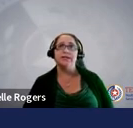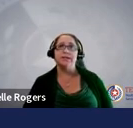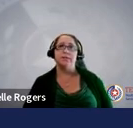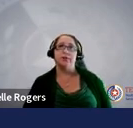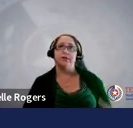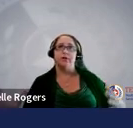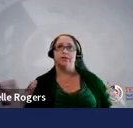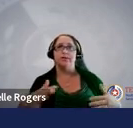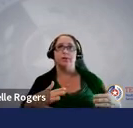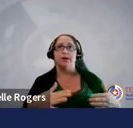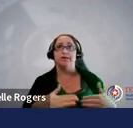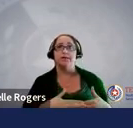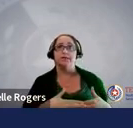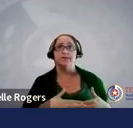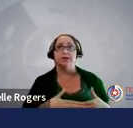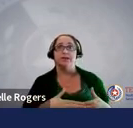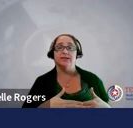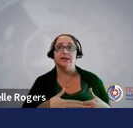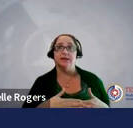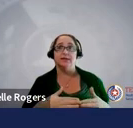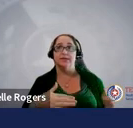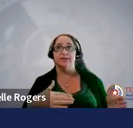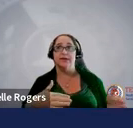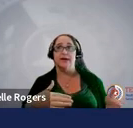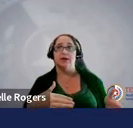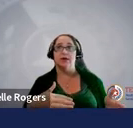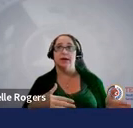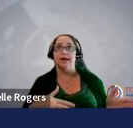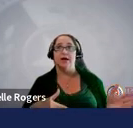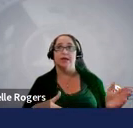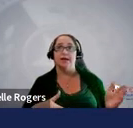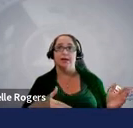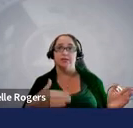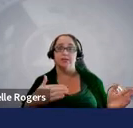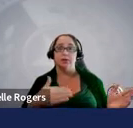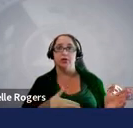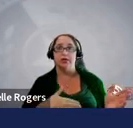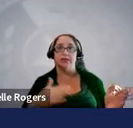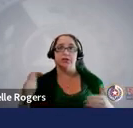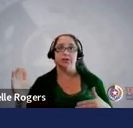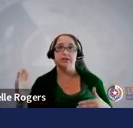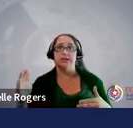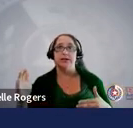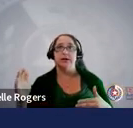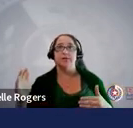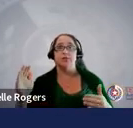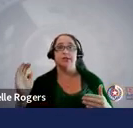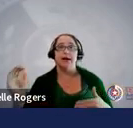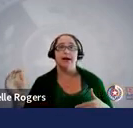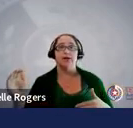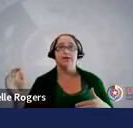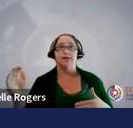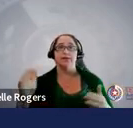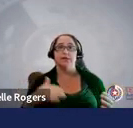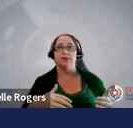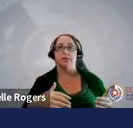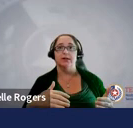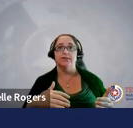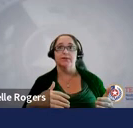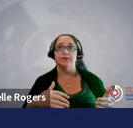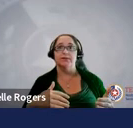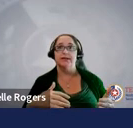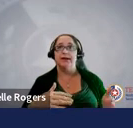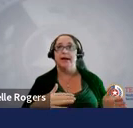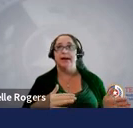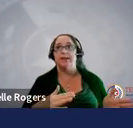And so this is a brief overview of the different levels of care and how they are transitioned between the higher levels to the